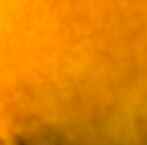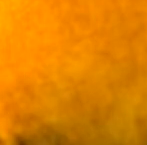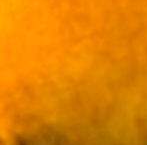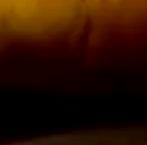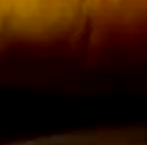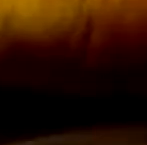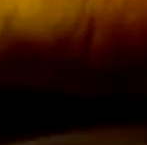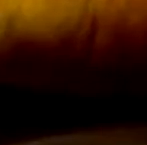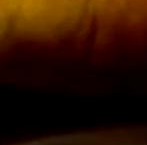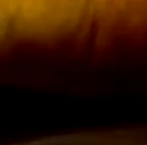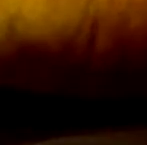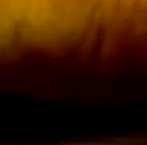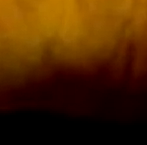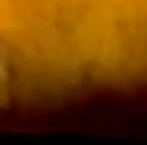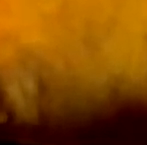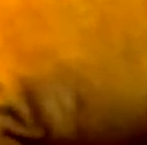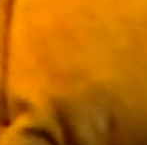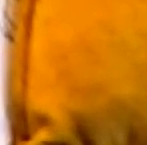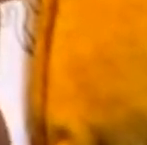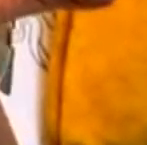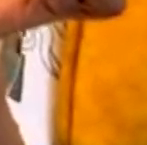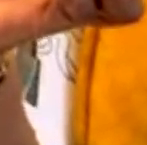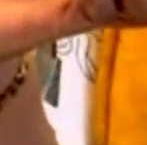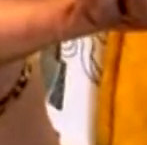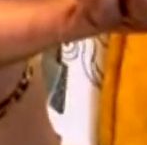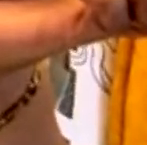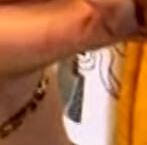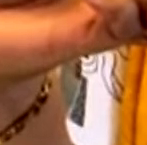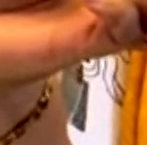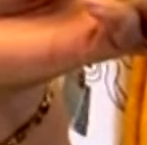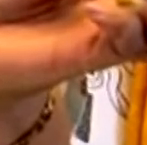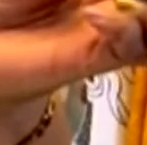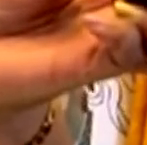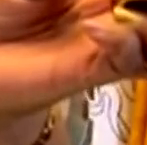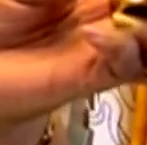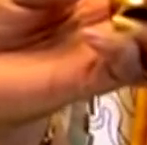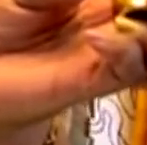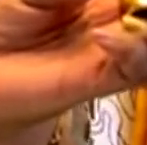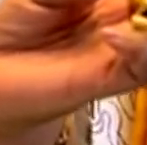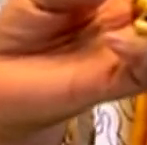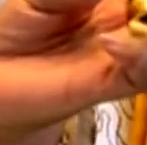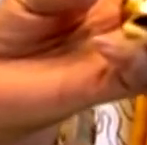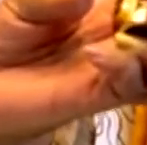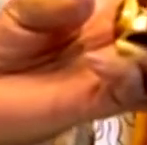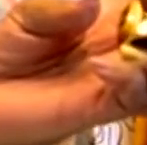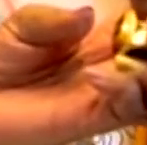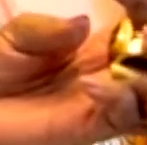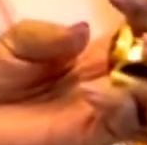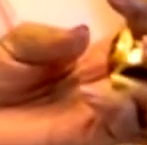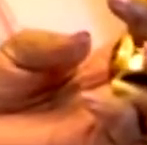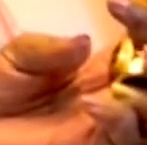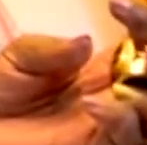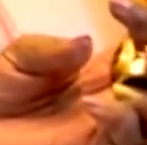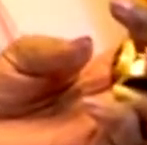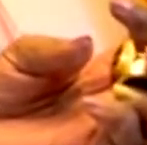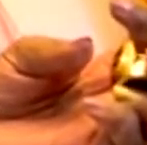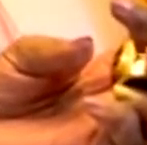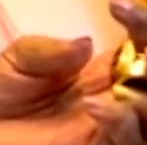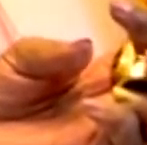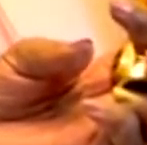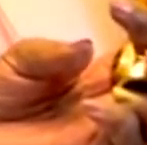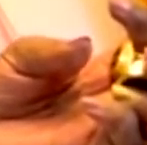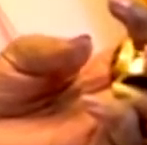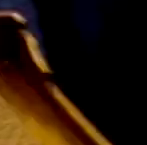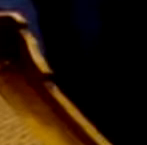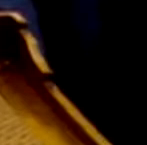controlling sweat. On other days, you can just get away with nice perfume or, of course, good old